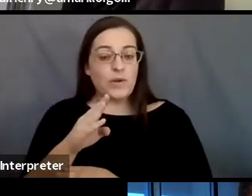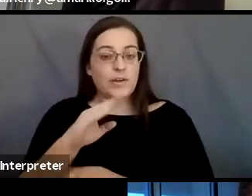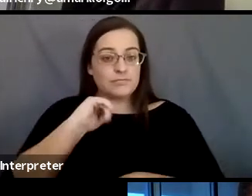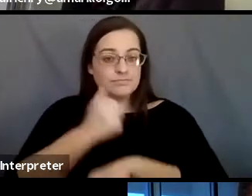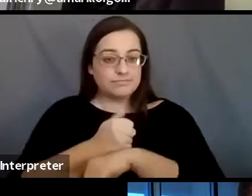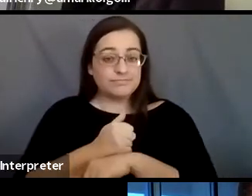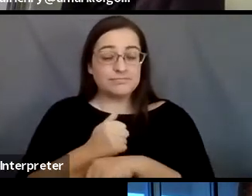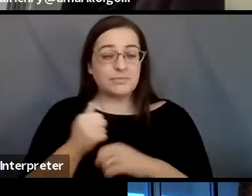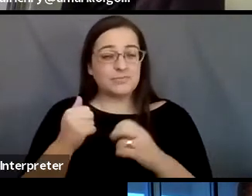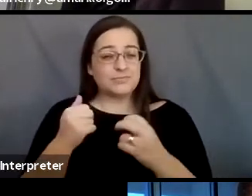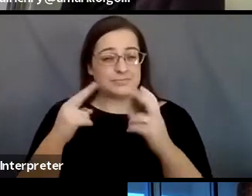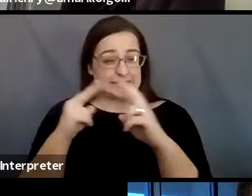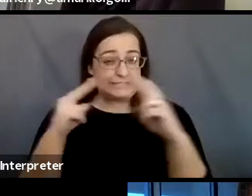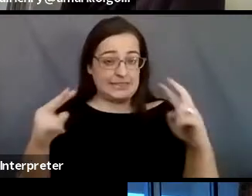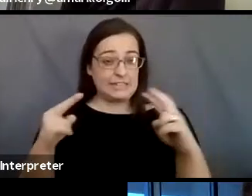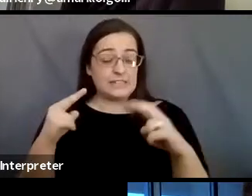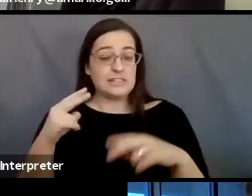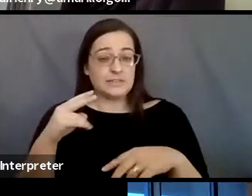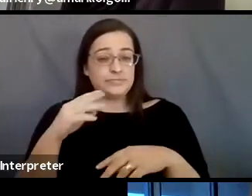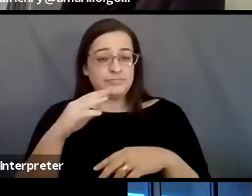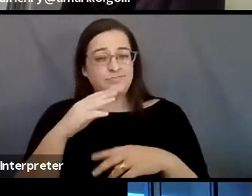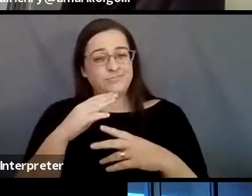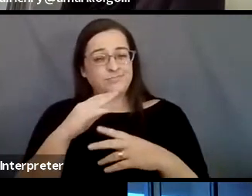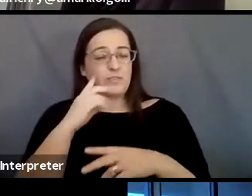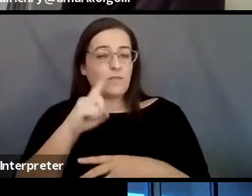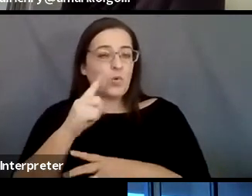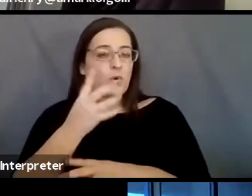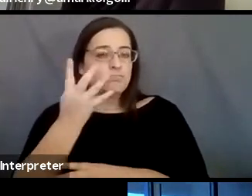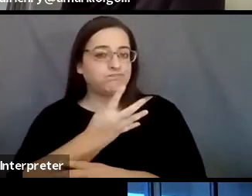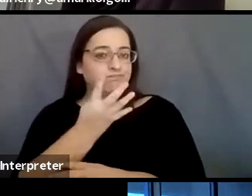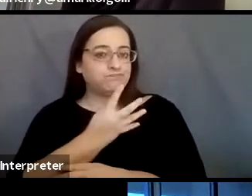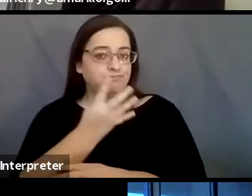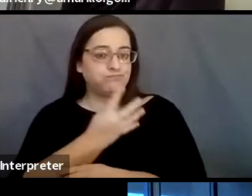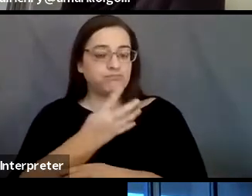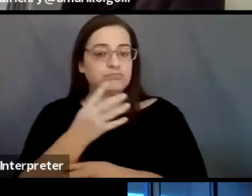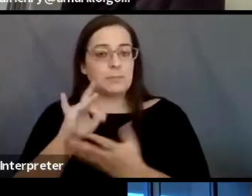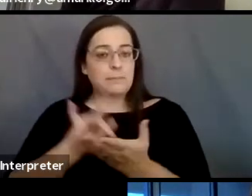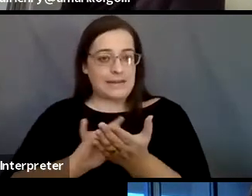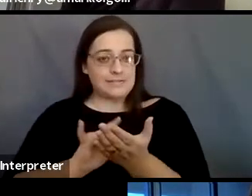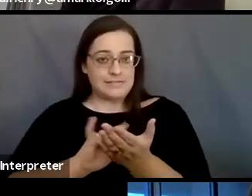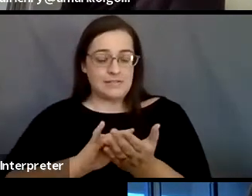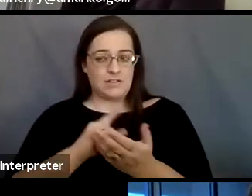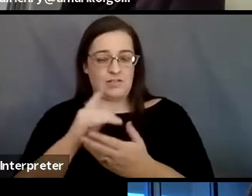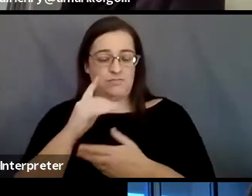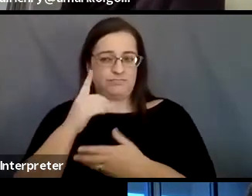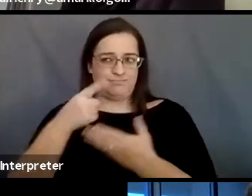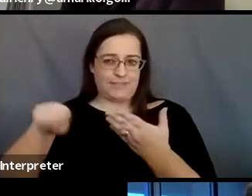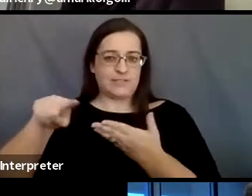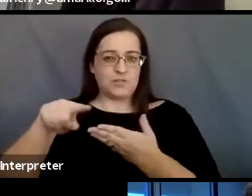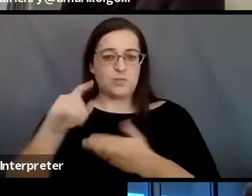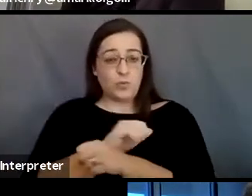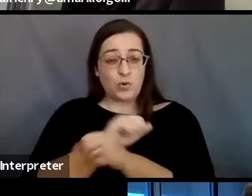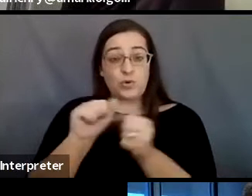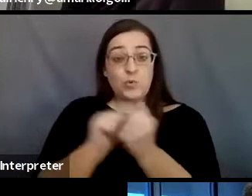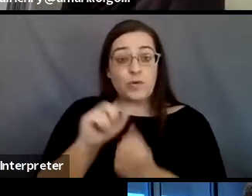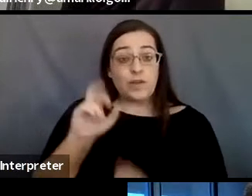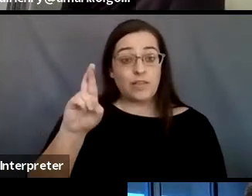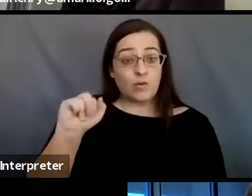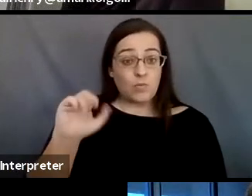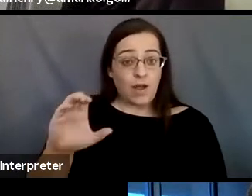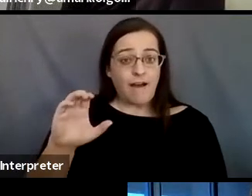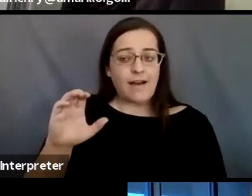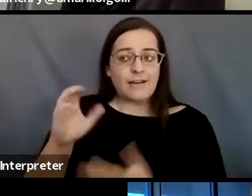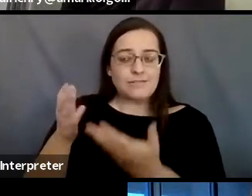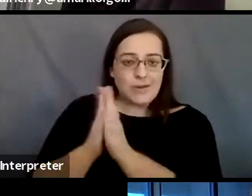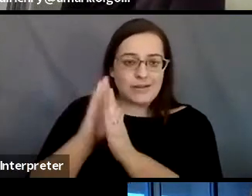outpatient infusion center between the 2 hospitals sometime next week. We're working with the RAC to request all of the